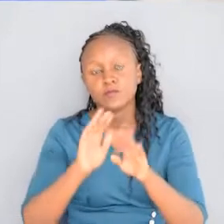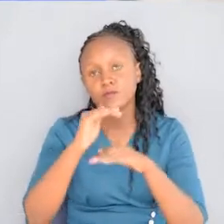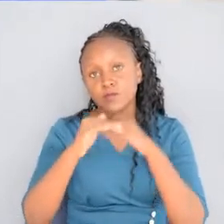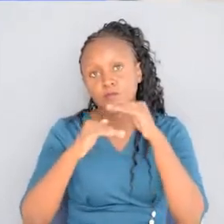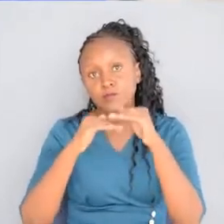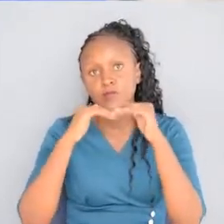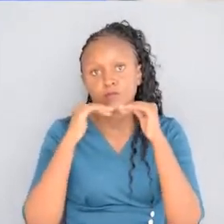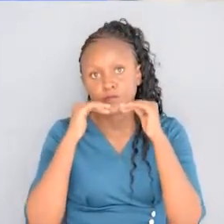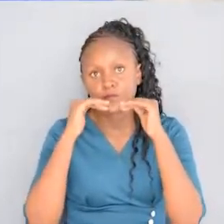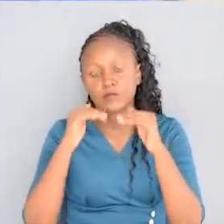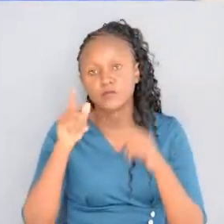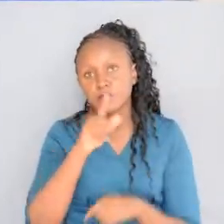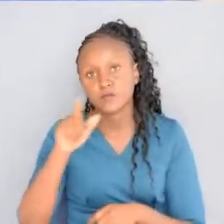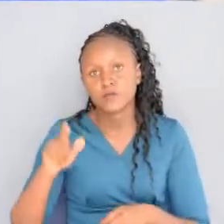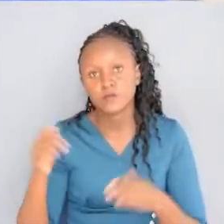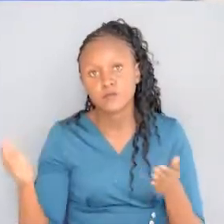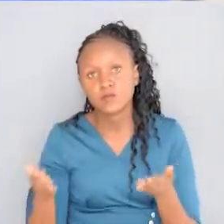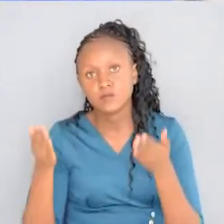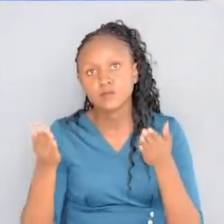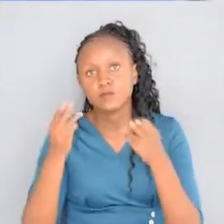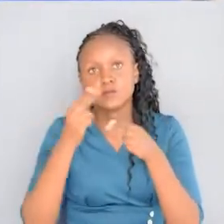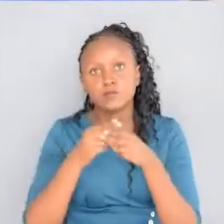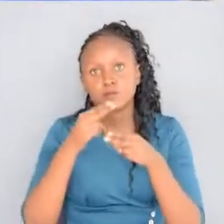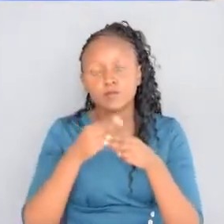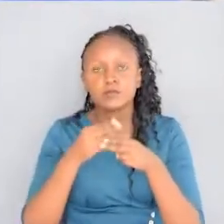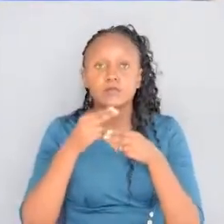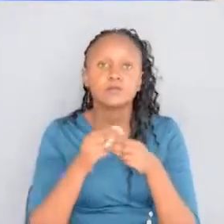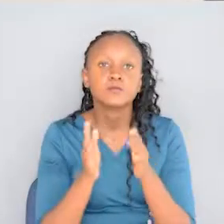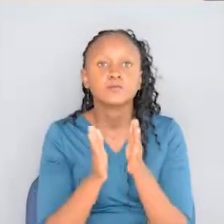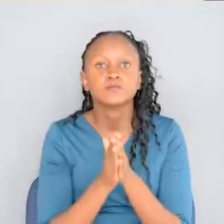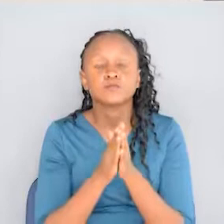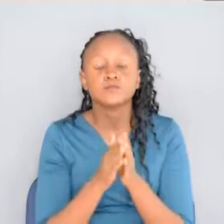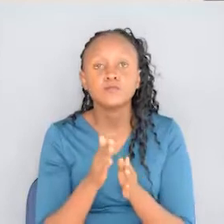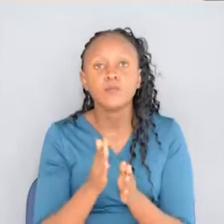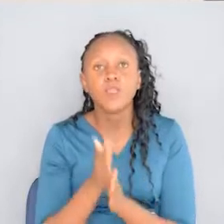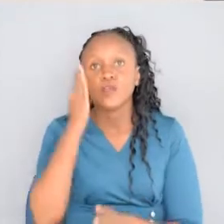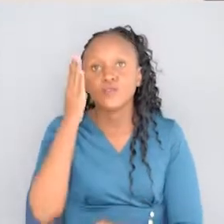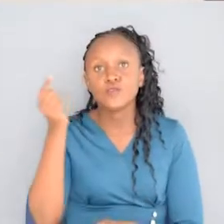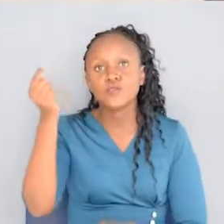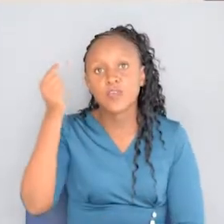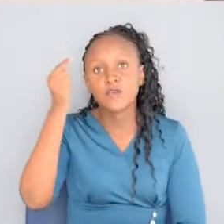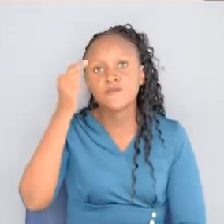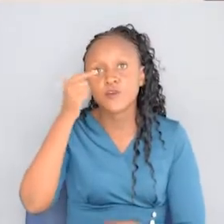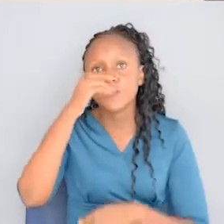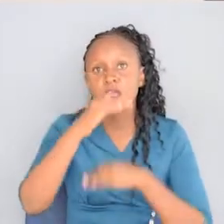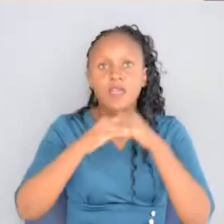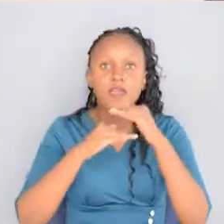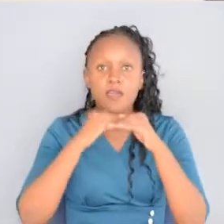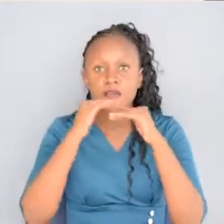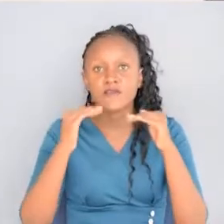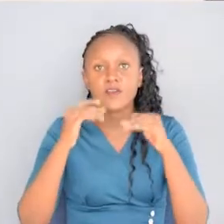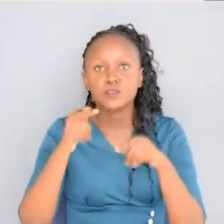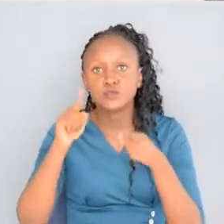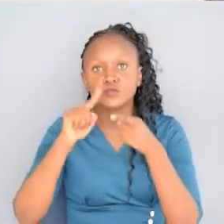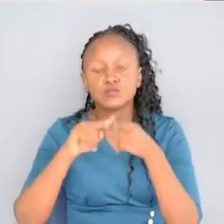the sky. Lord, I lift your name on high. You came from heaven, Savior. You